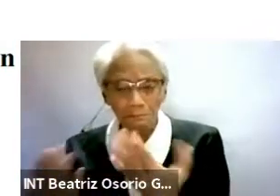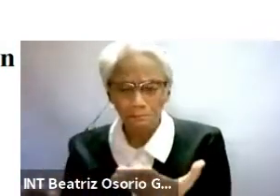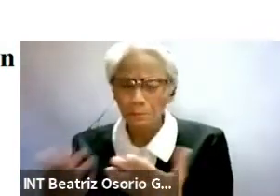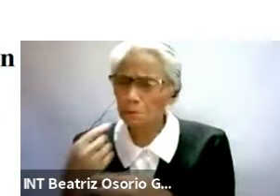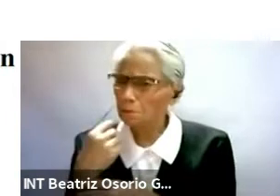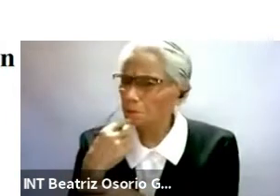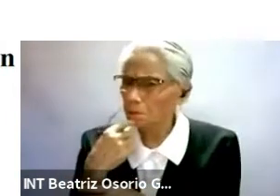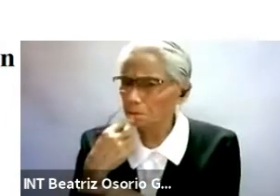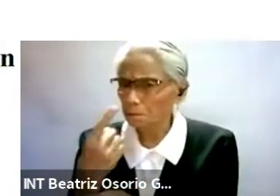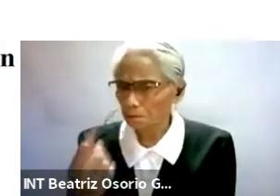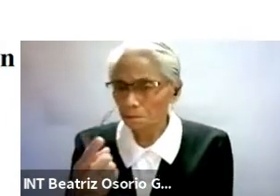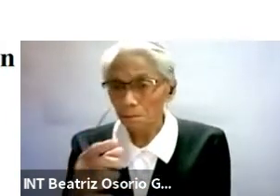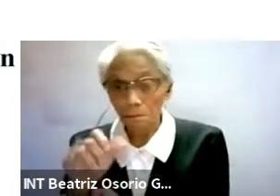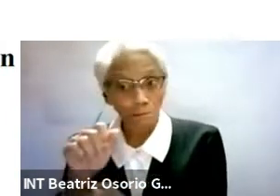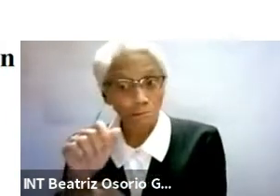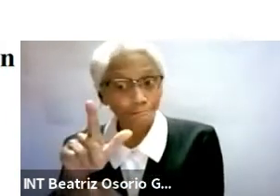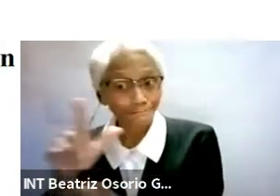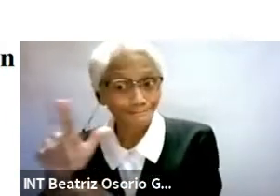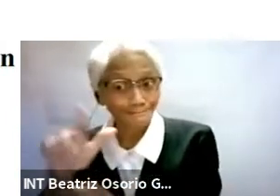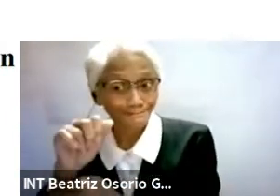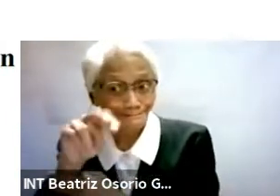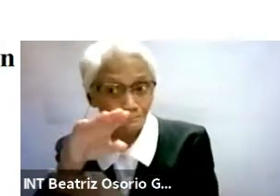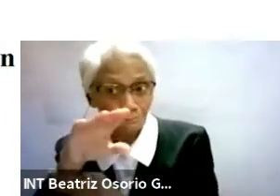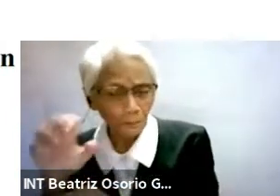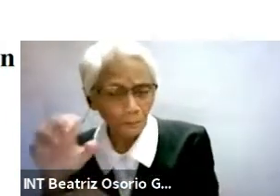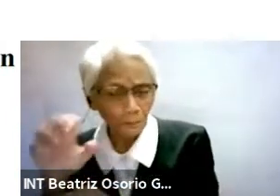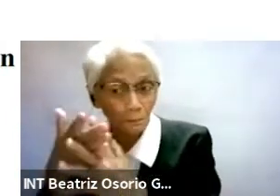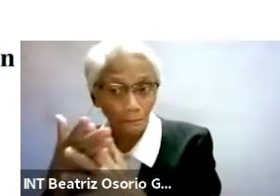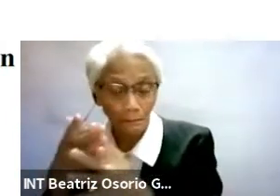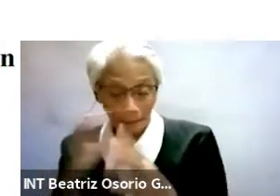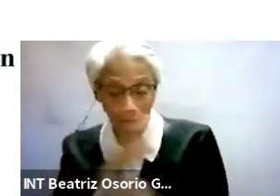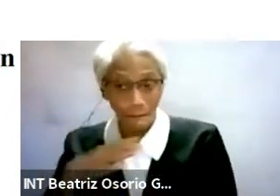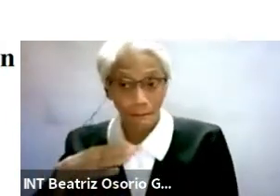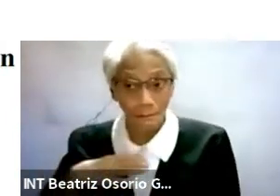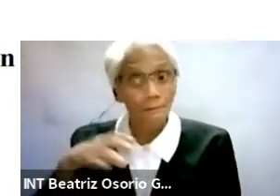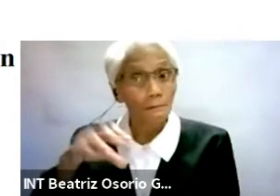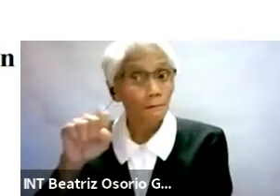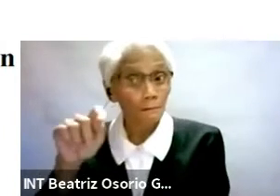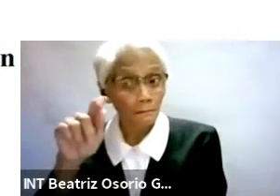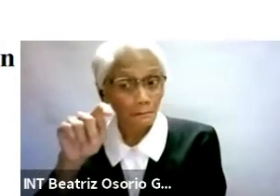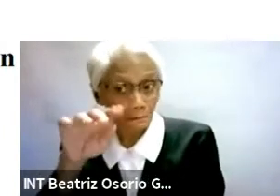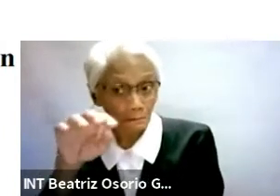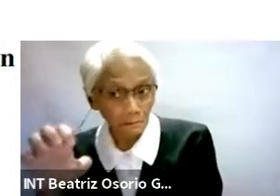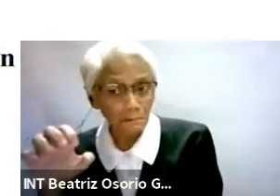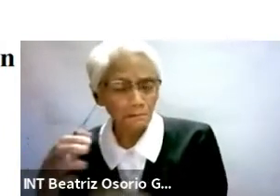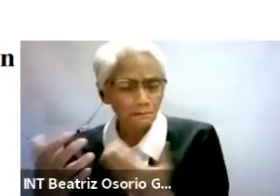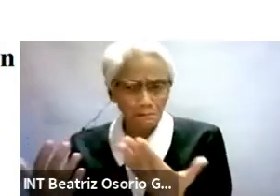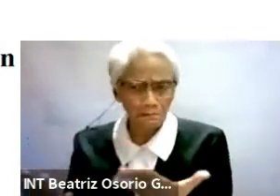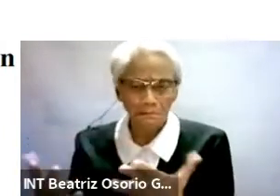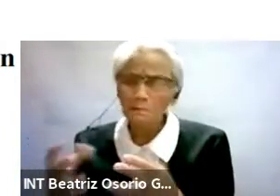that must be continuously nurtured between the committee, states parties, but also most